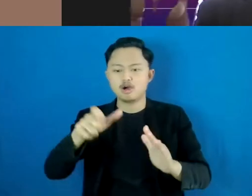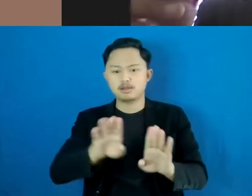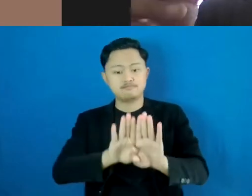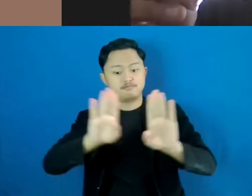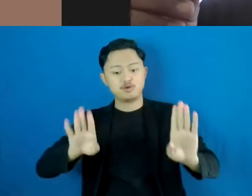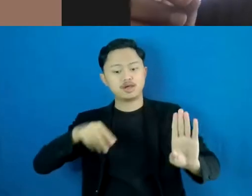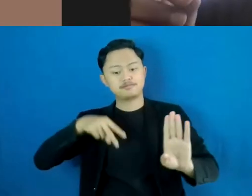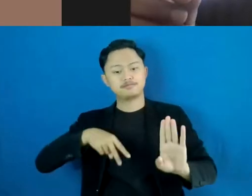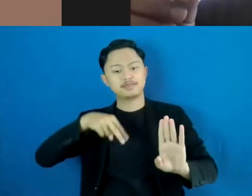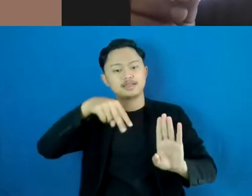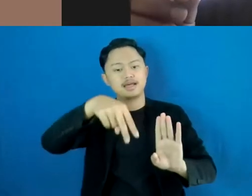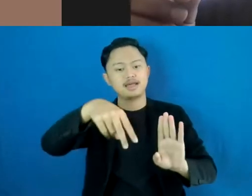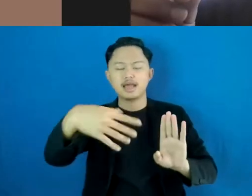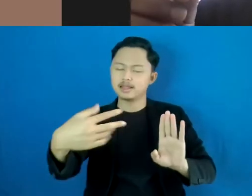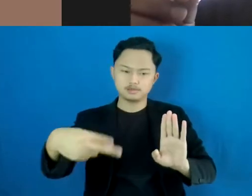the point is,